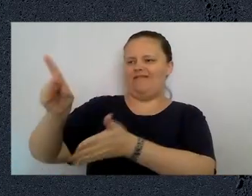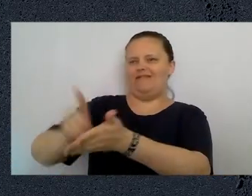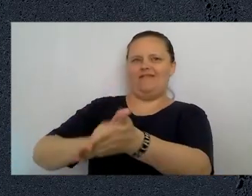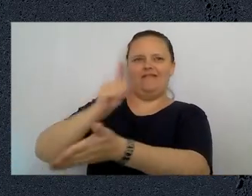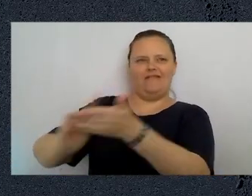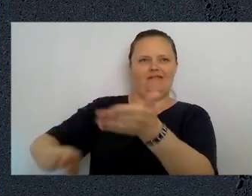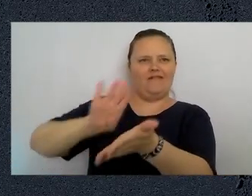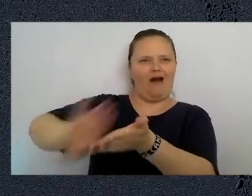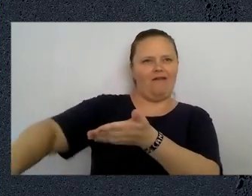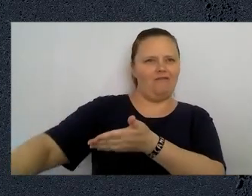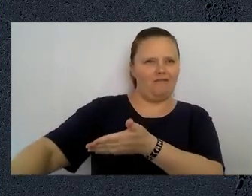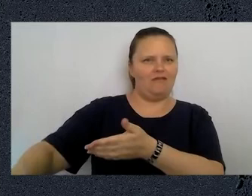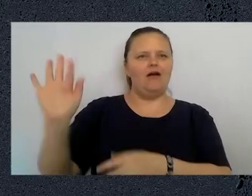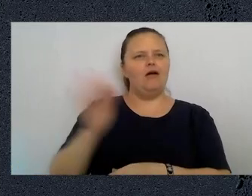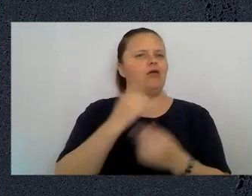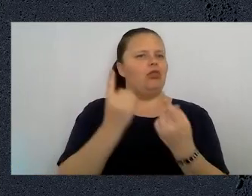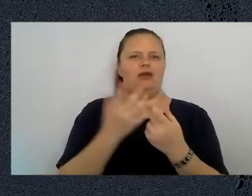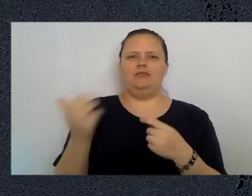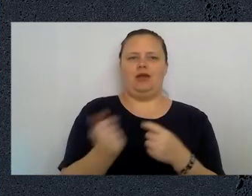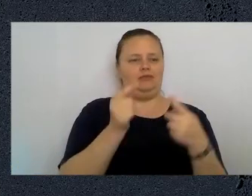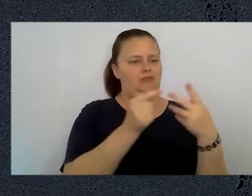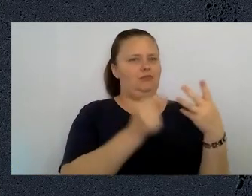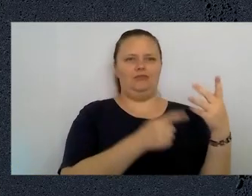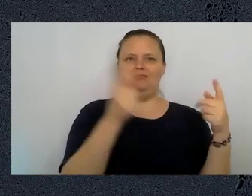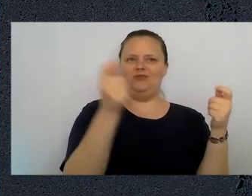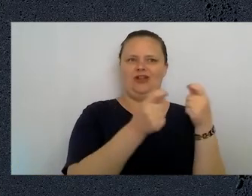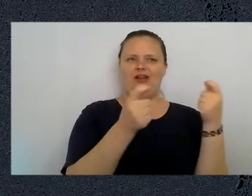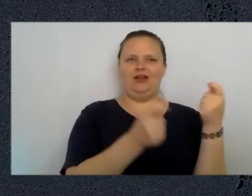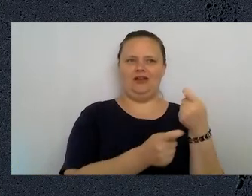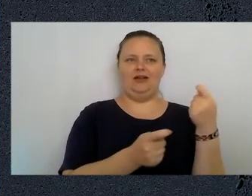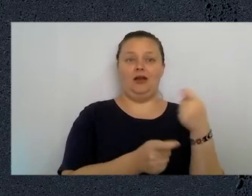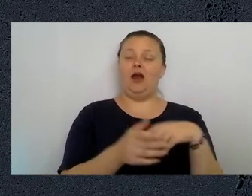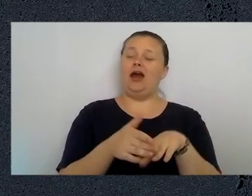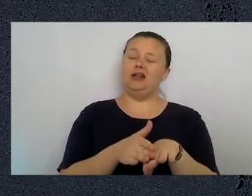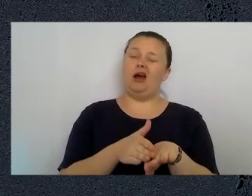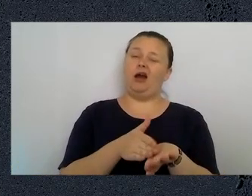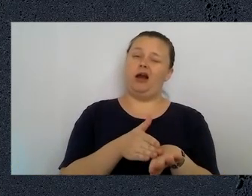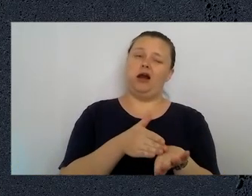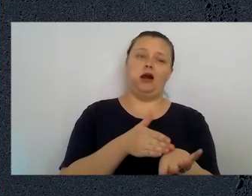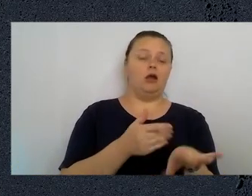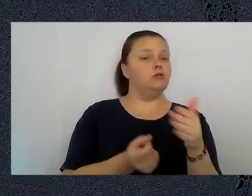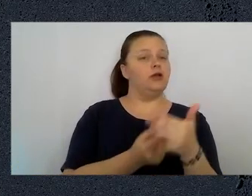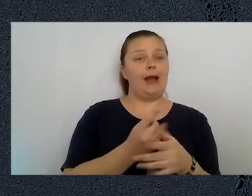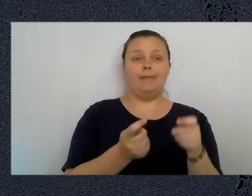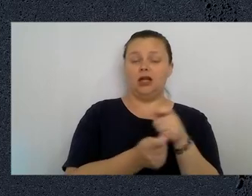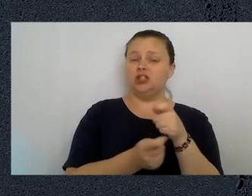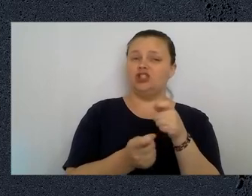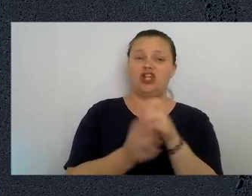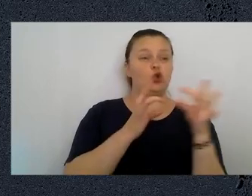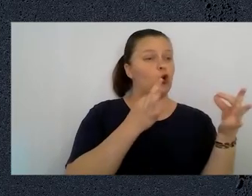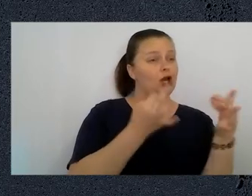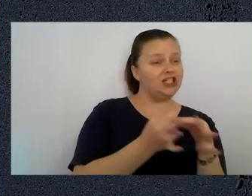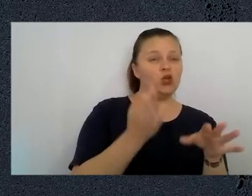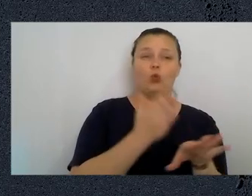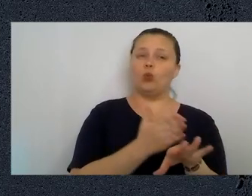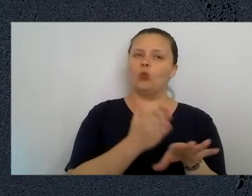All those things need to change, and they are slowly in our organizations, in our workplaces, they are changing. People